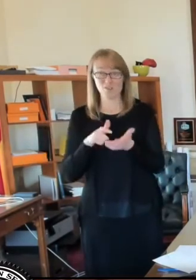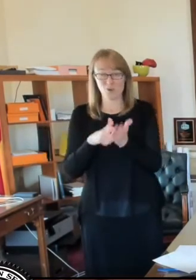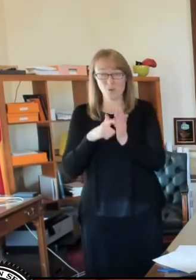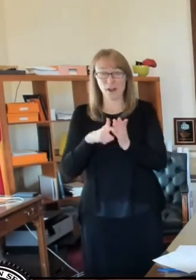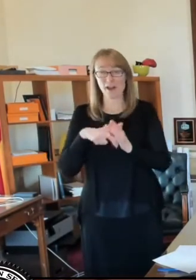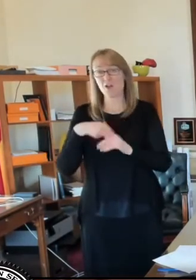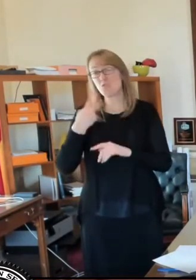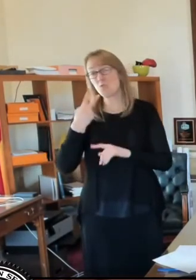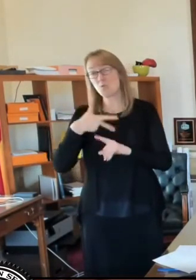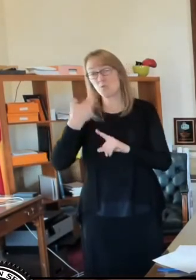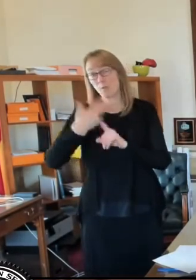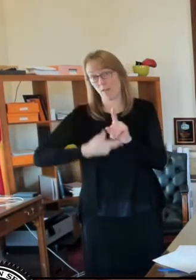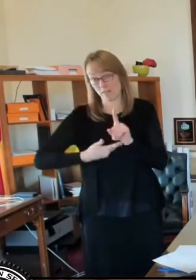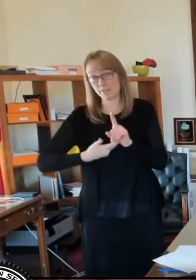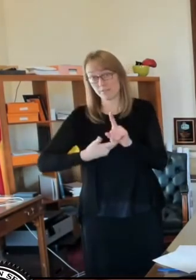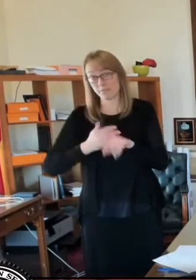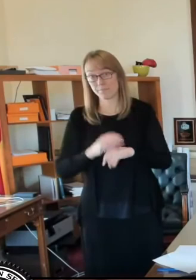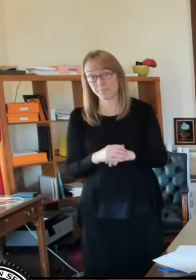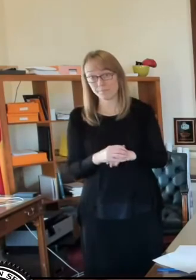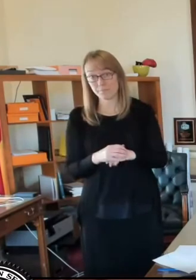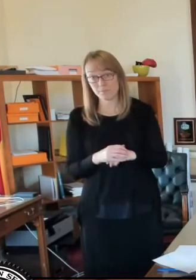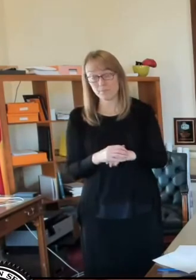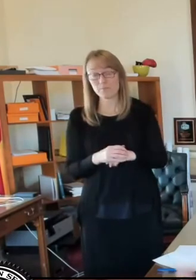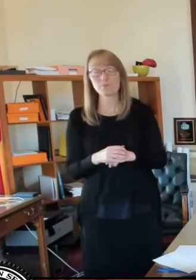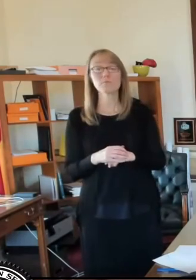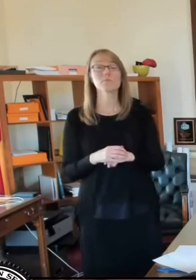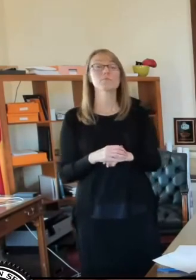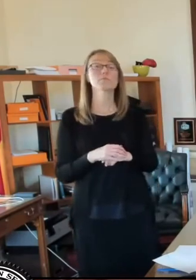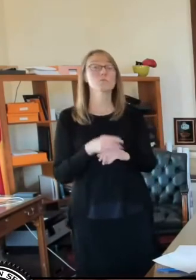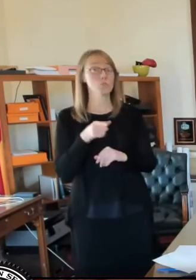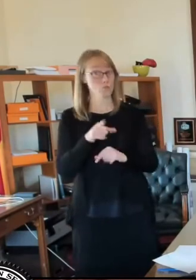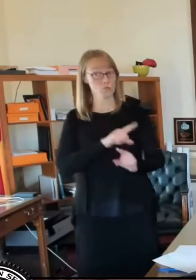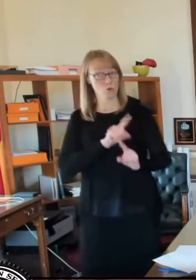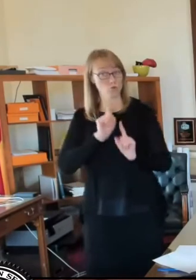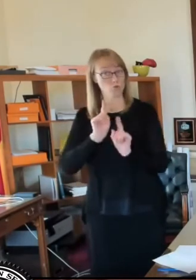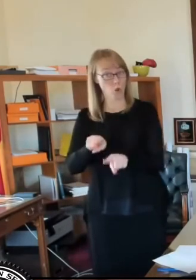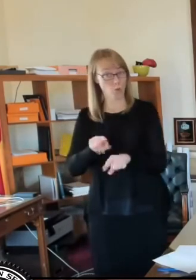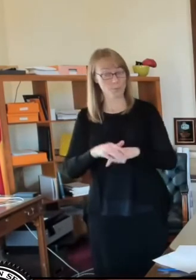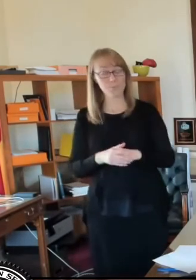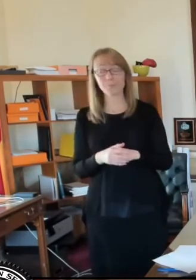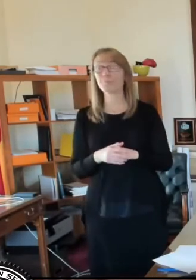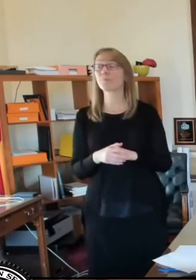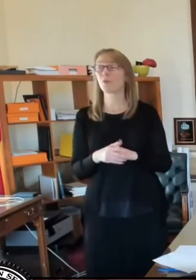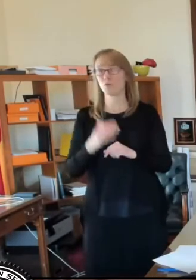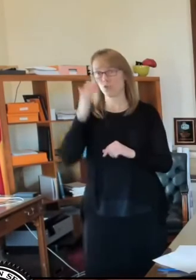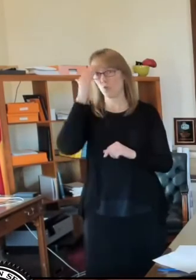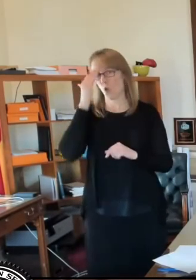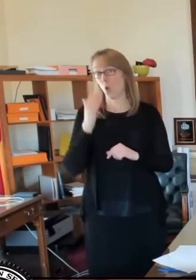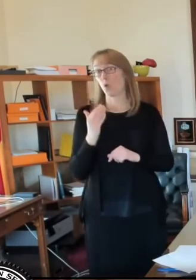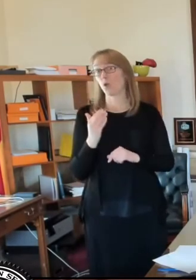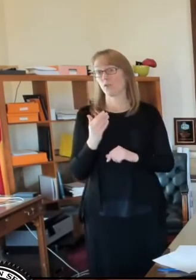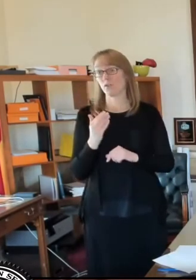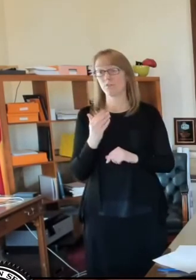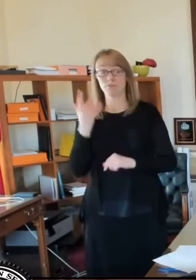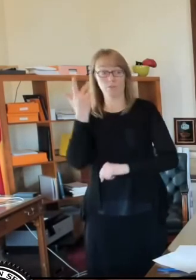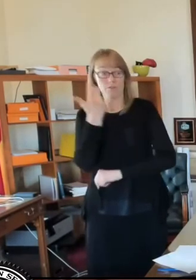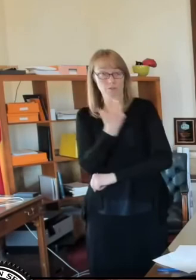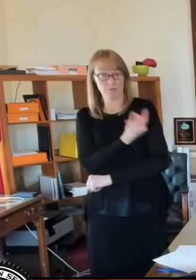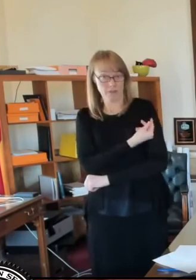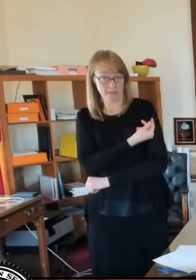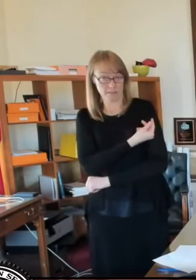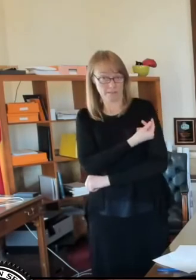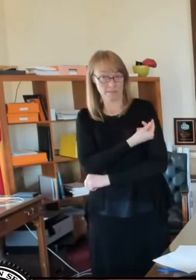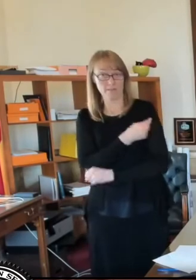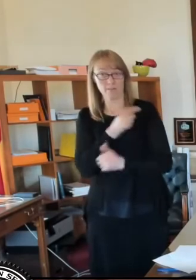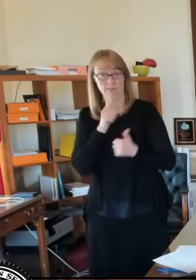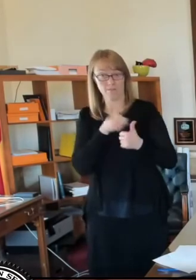because when you go to get the first vaccination, you know it's a two-step process. you go to get the first vaccination, you